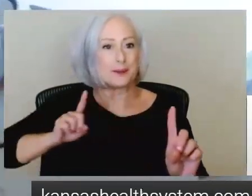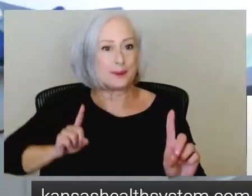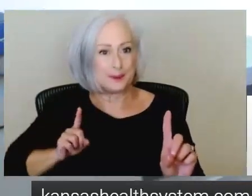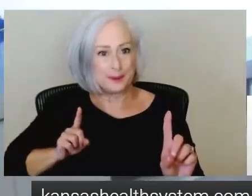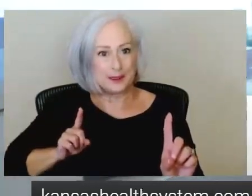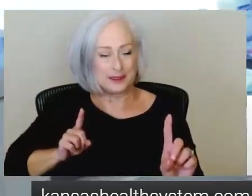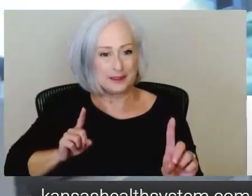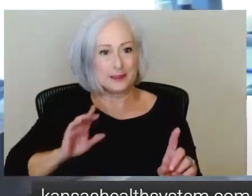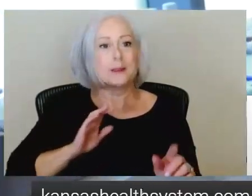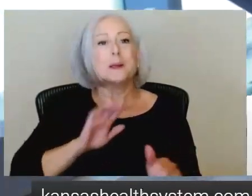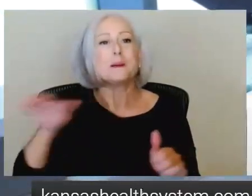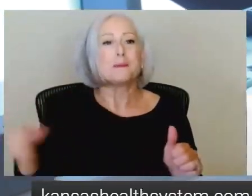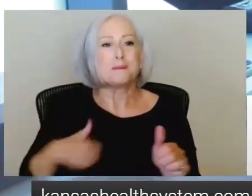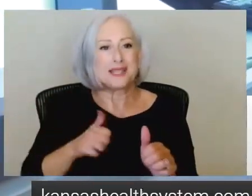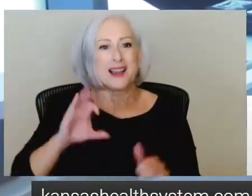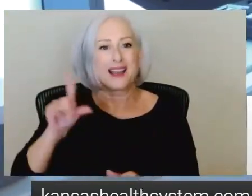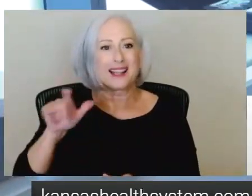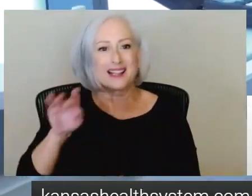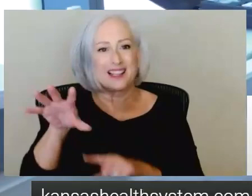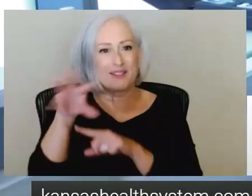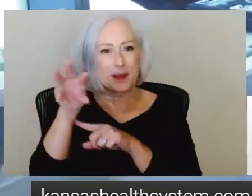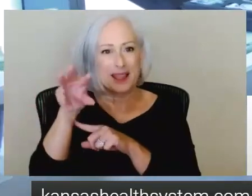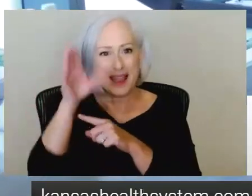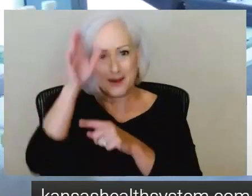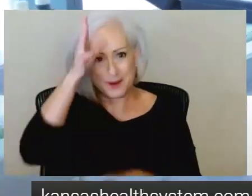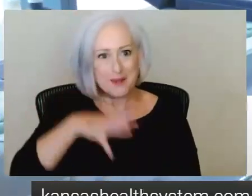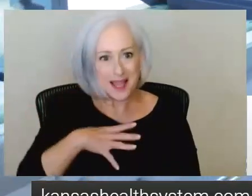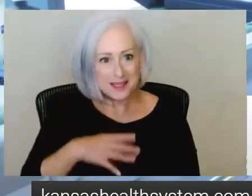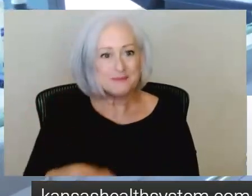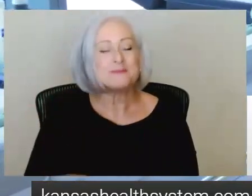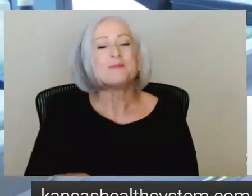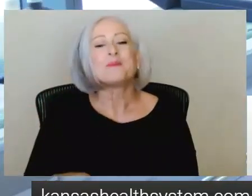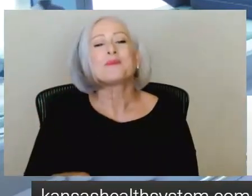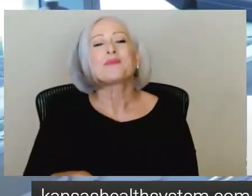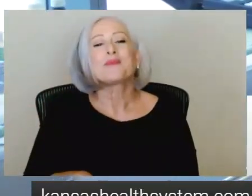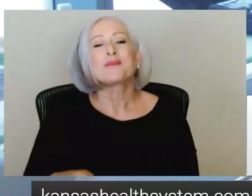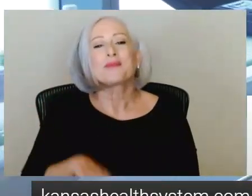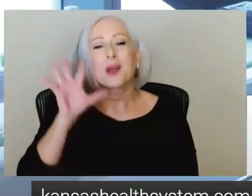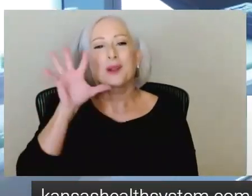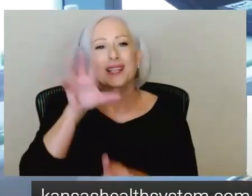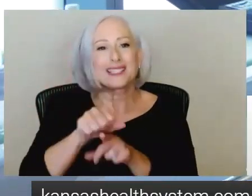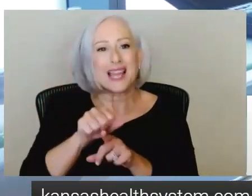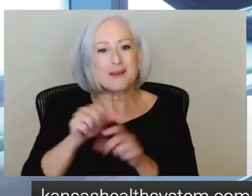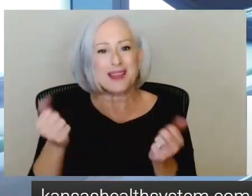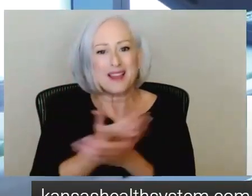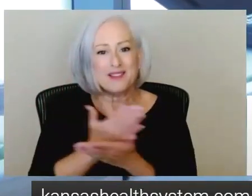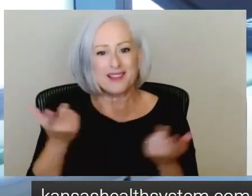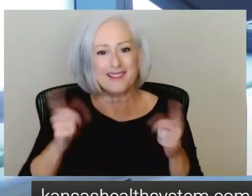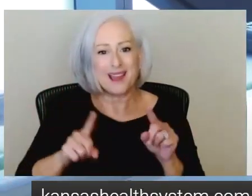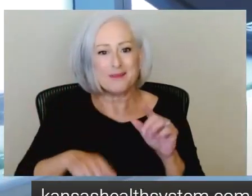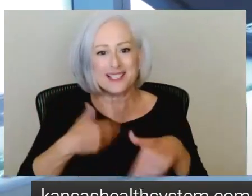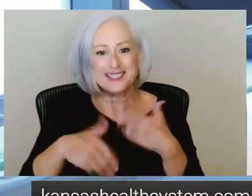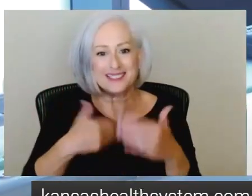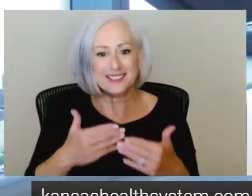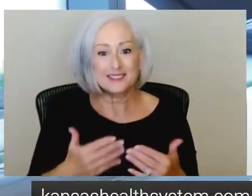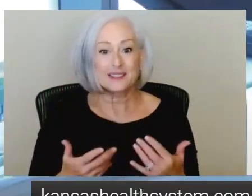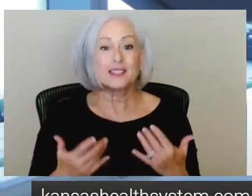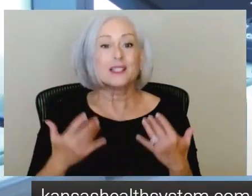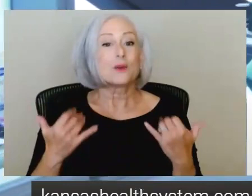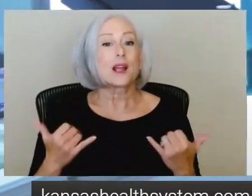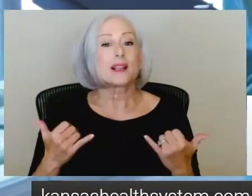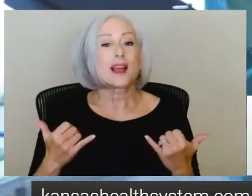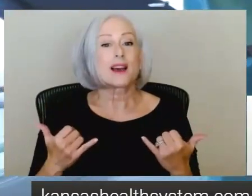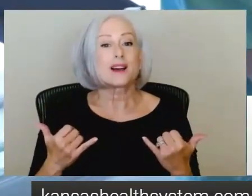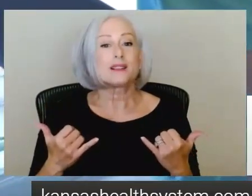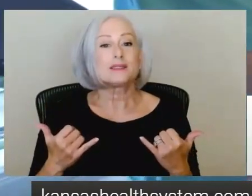our photojournalist, and we're just going to capture this in action as they're getting Evelyn ready for